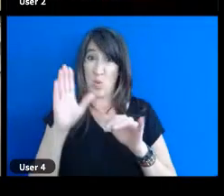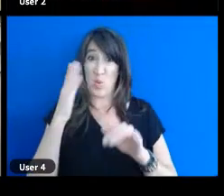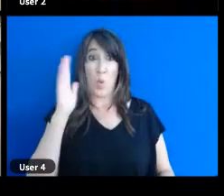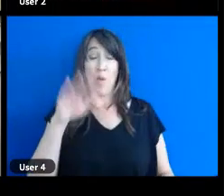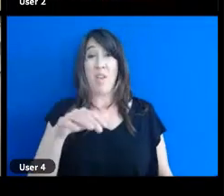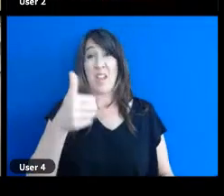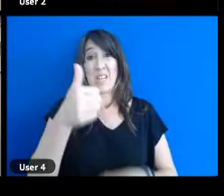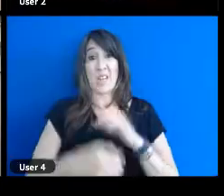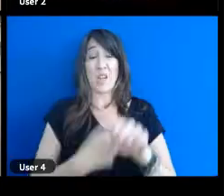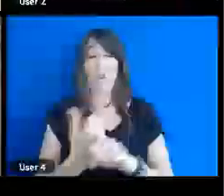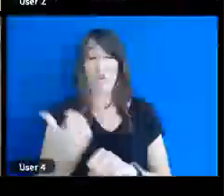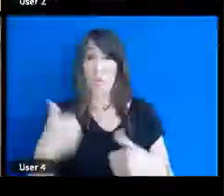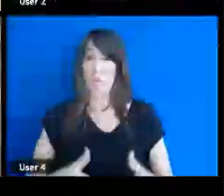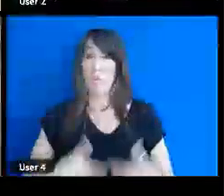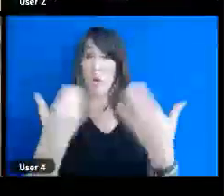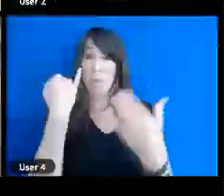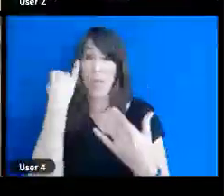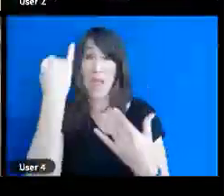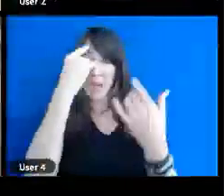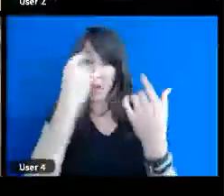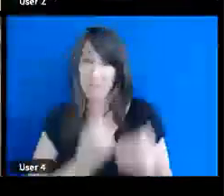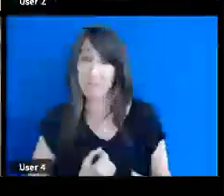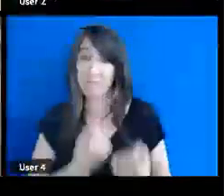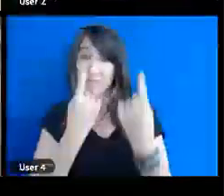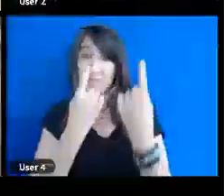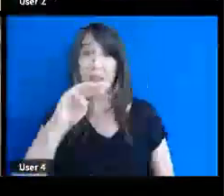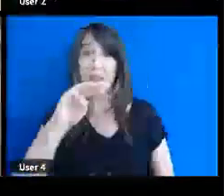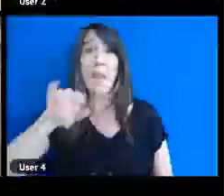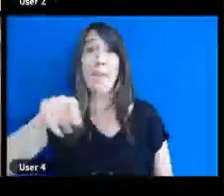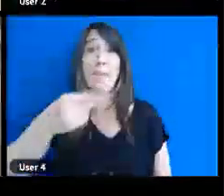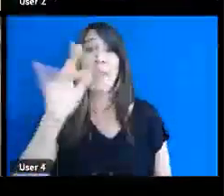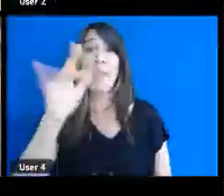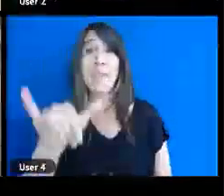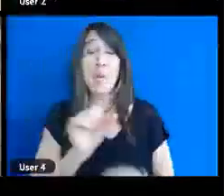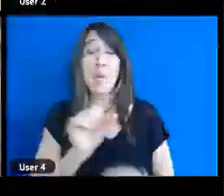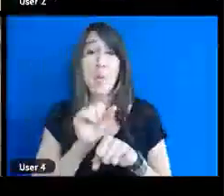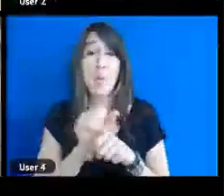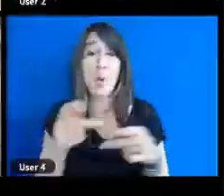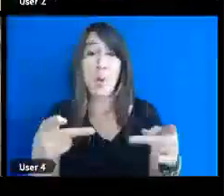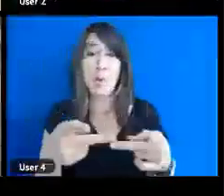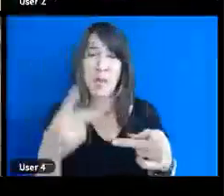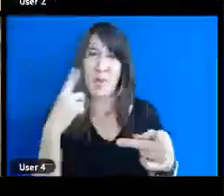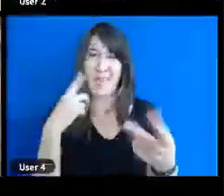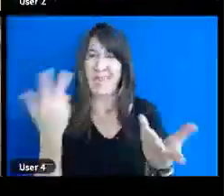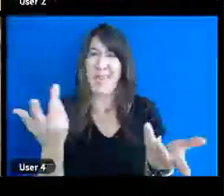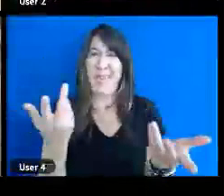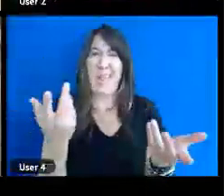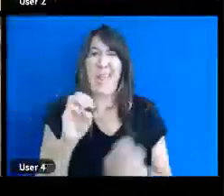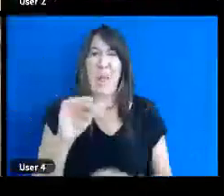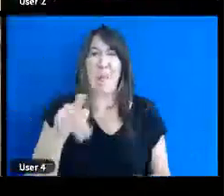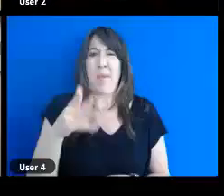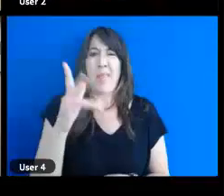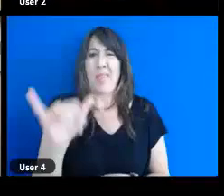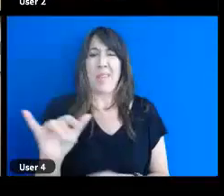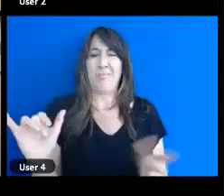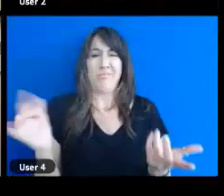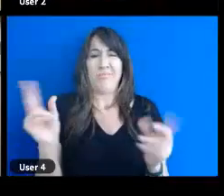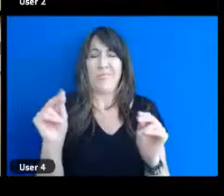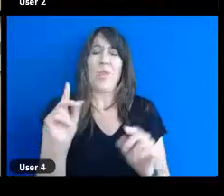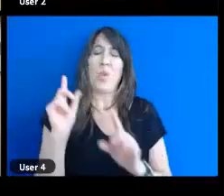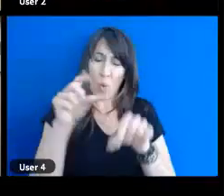I think probably 10 years ago, if we brought up the idea of empathy in the workplace, we might think, oh my